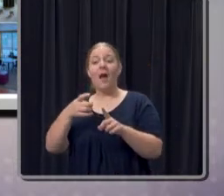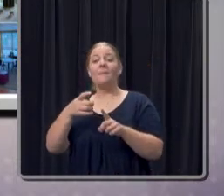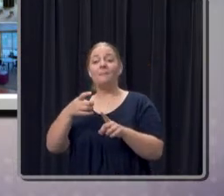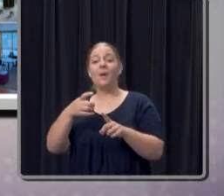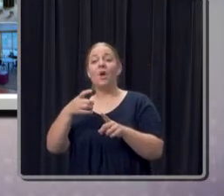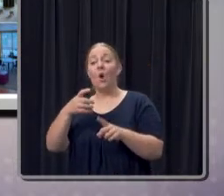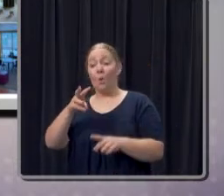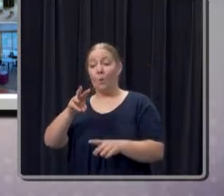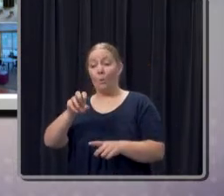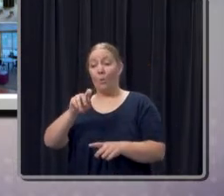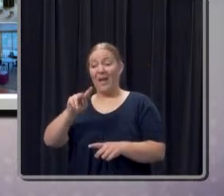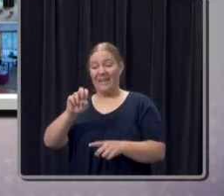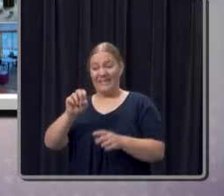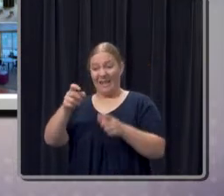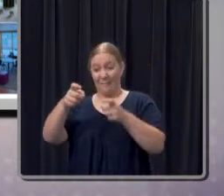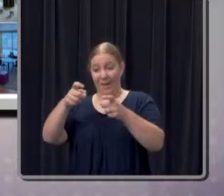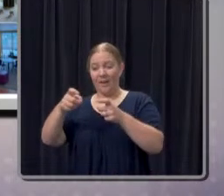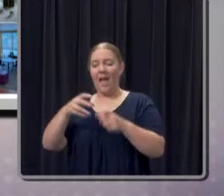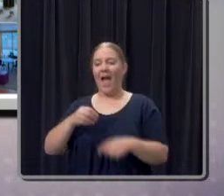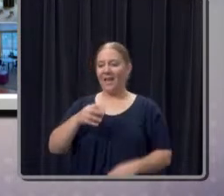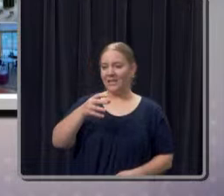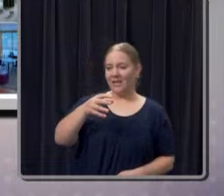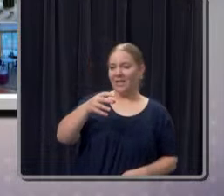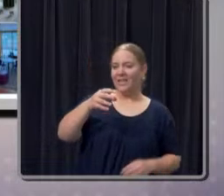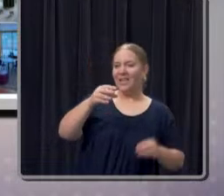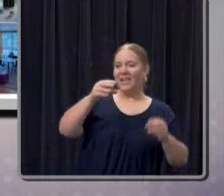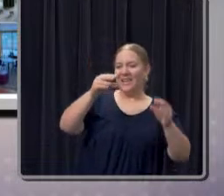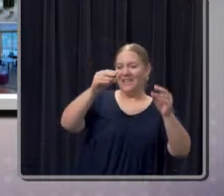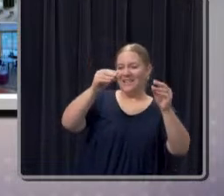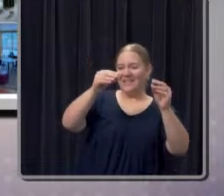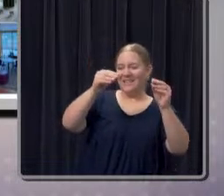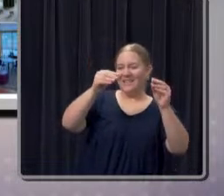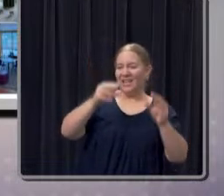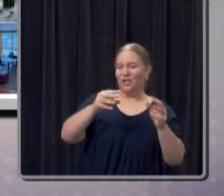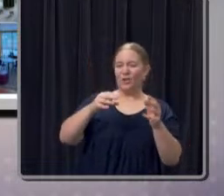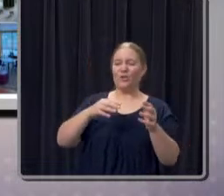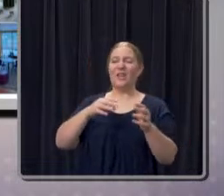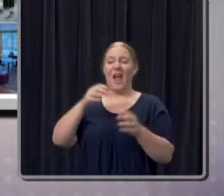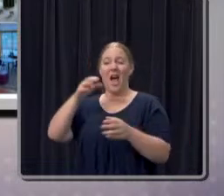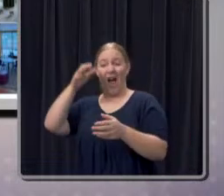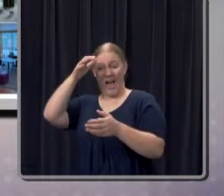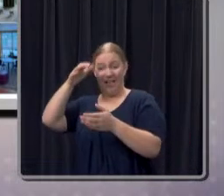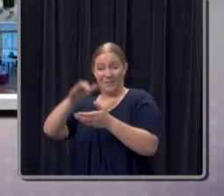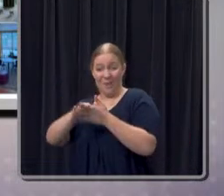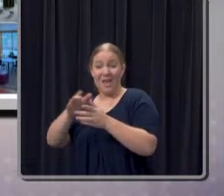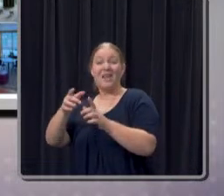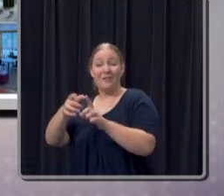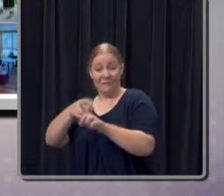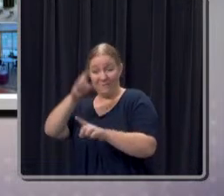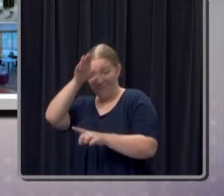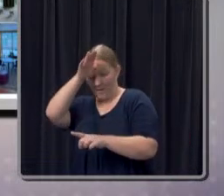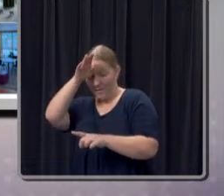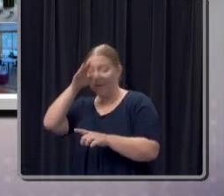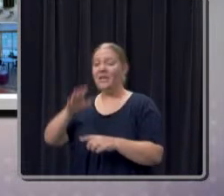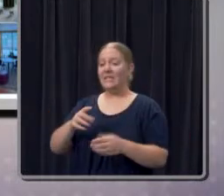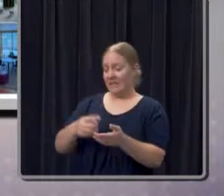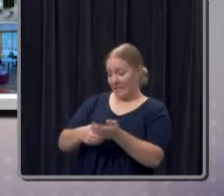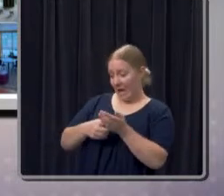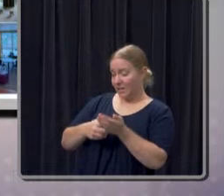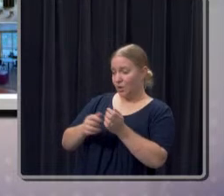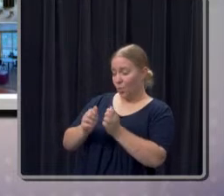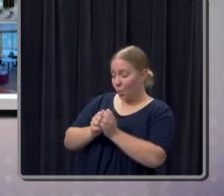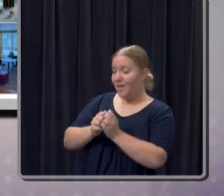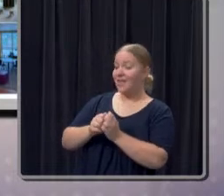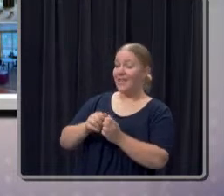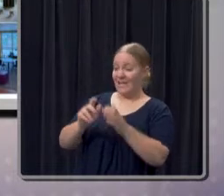our teacher's spouse from Olathe Fires in there, talking to our 1st graders and our kindergartners about what it means to be a community